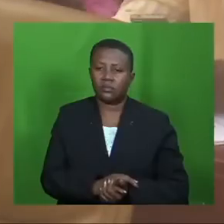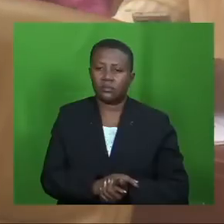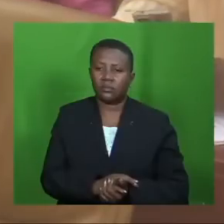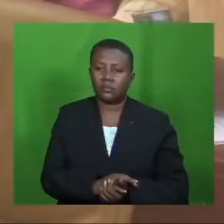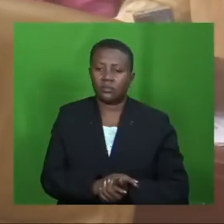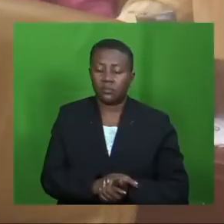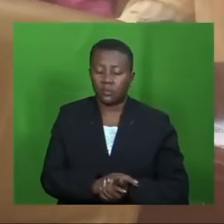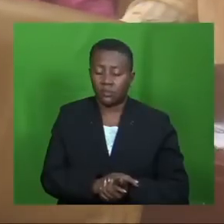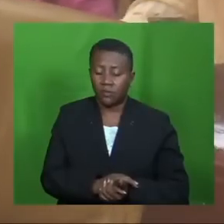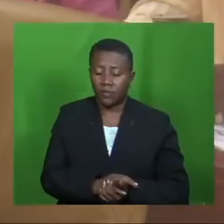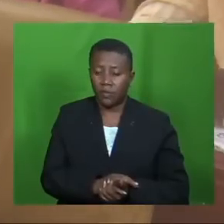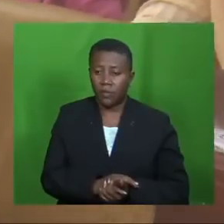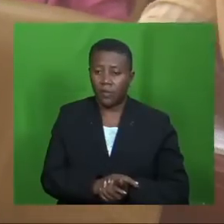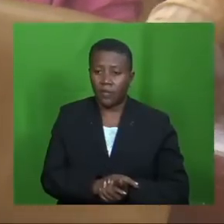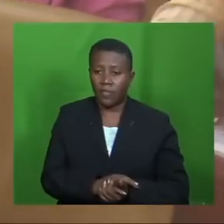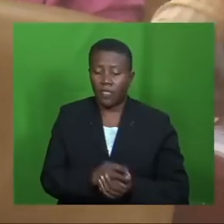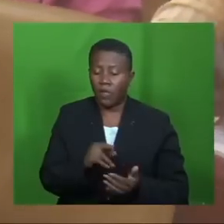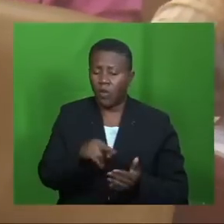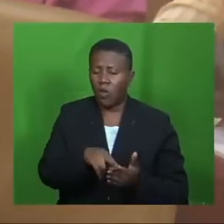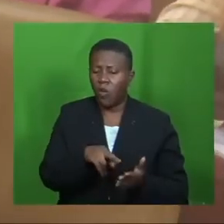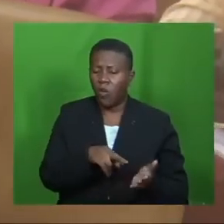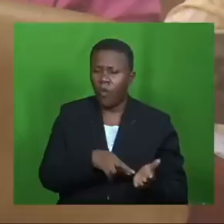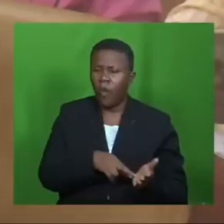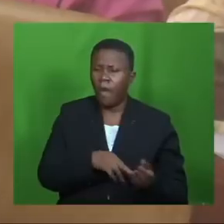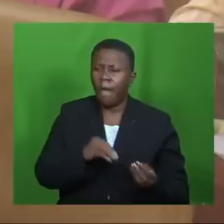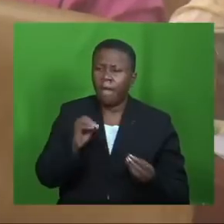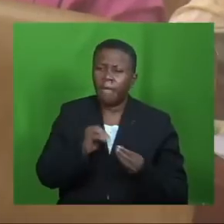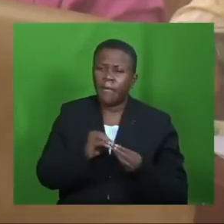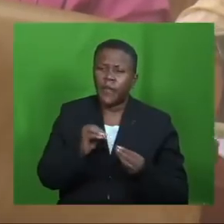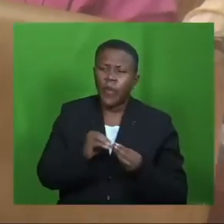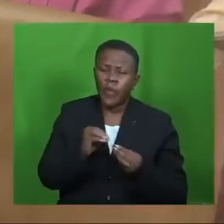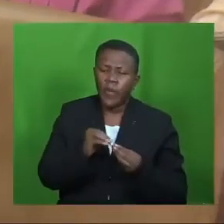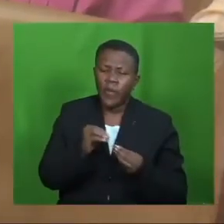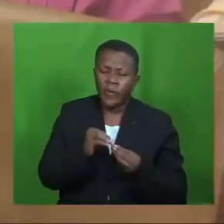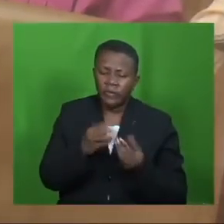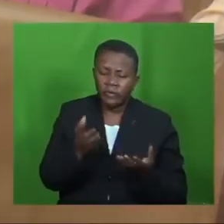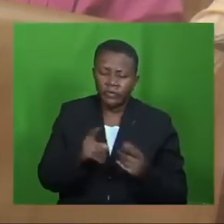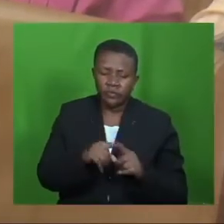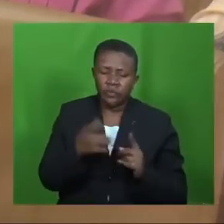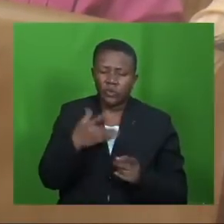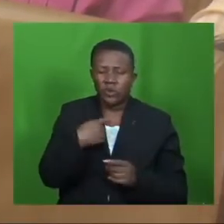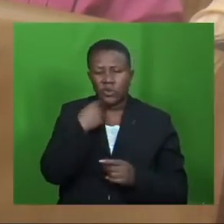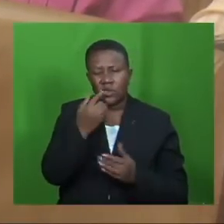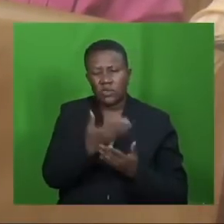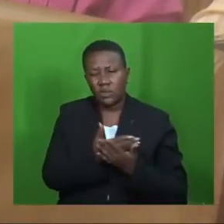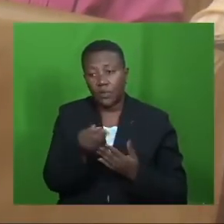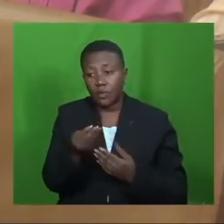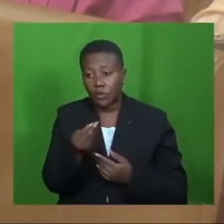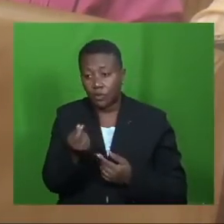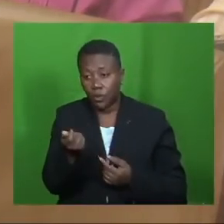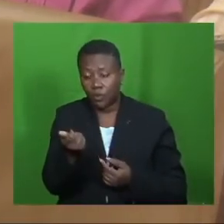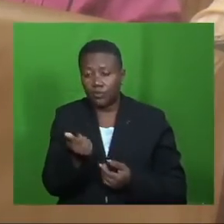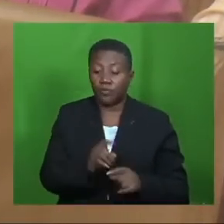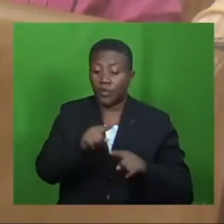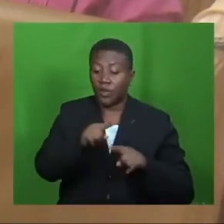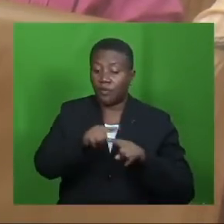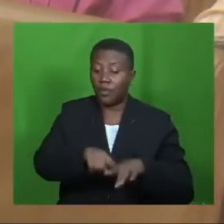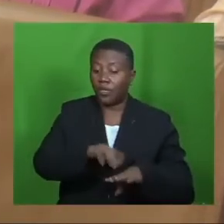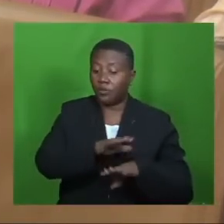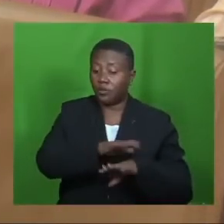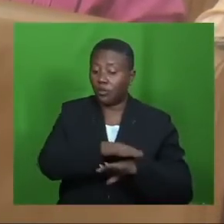report is apt, but then I want to say a few things, Mr. Speaker. With regards to the